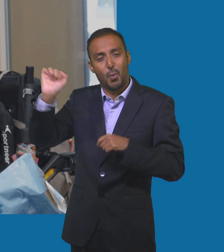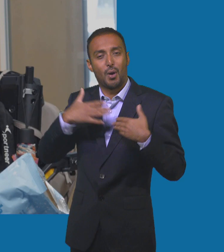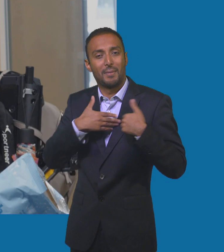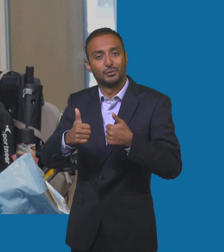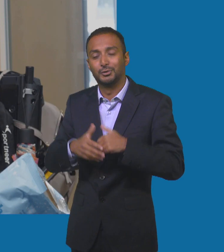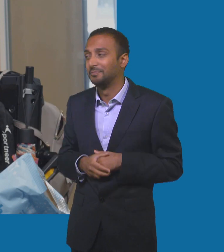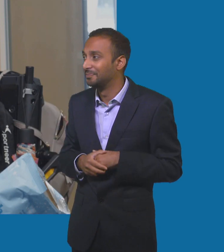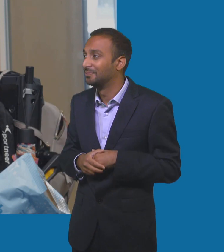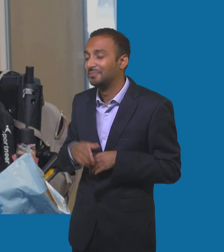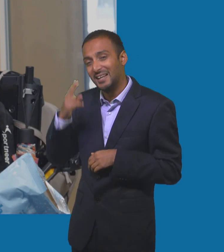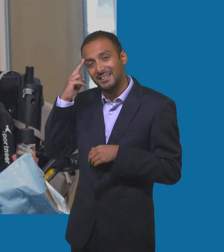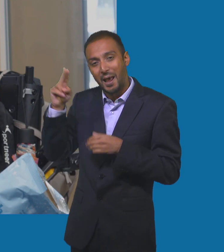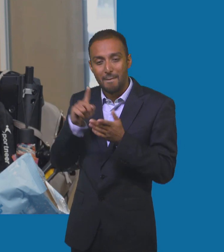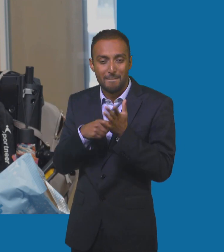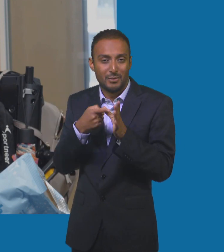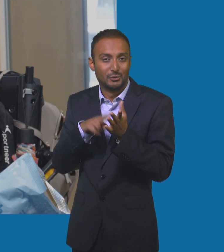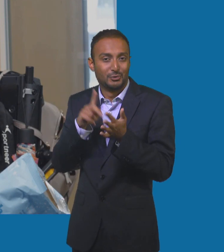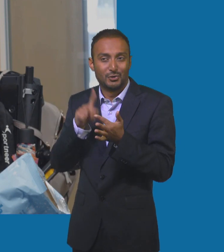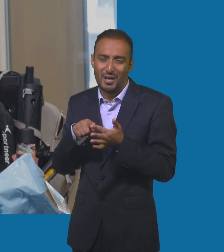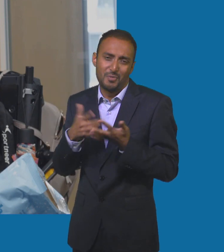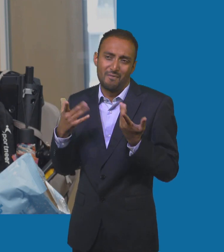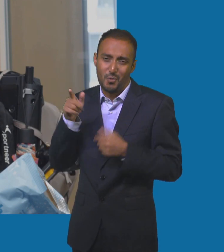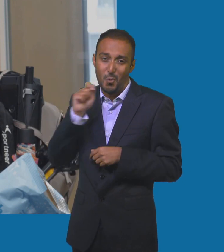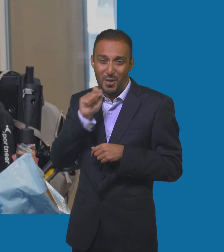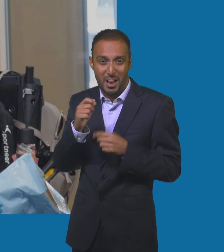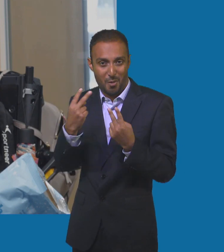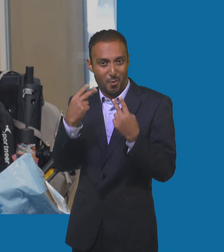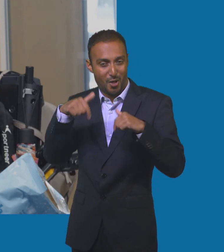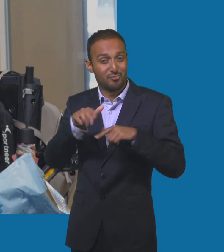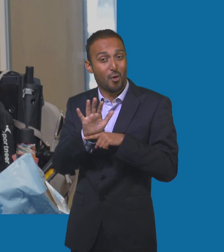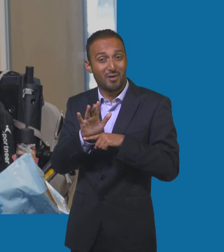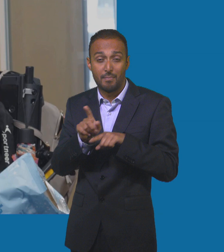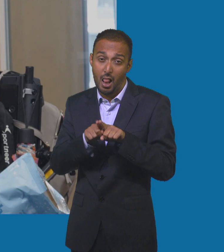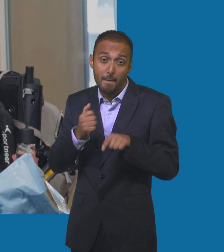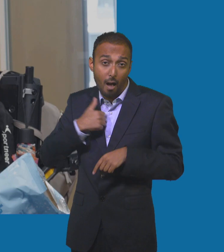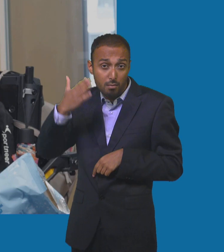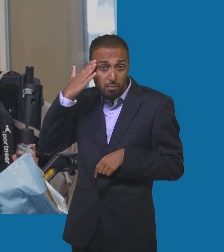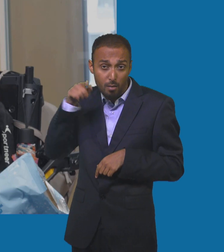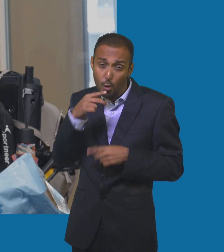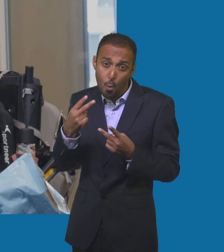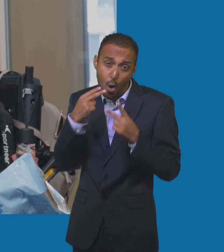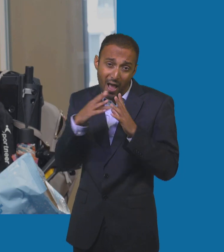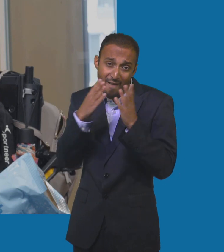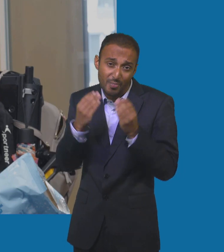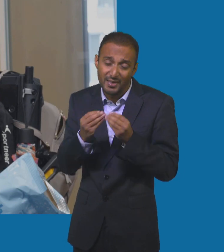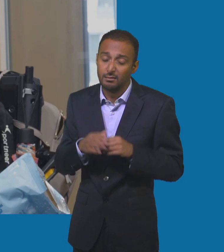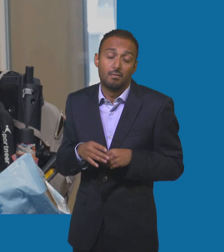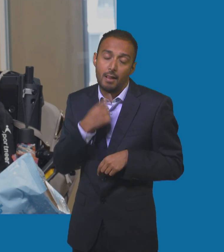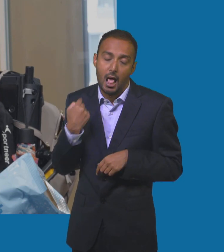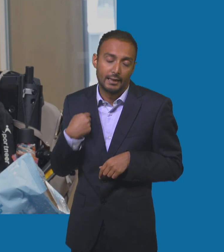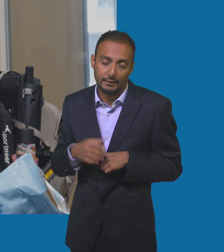Because of course she's going to be listening, because if she's anything like my mum, she watches everything that I do and listens. That's a complete